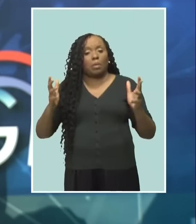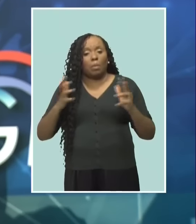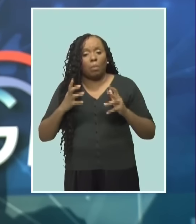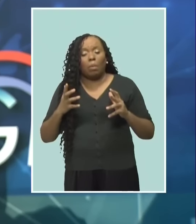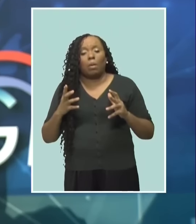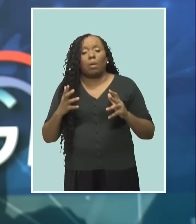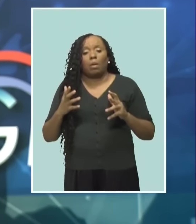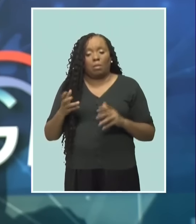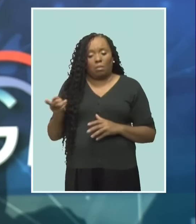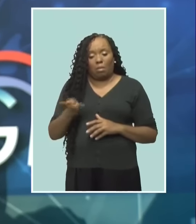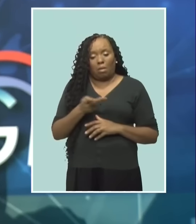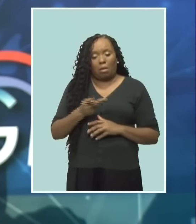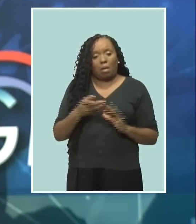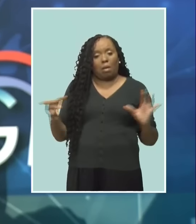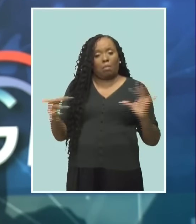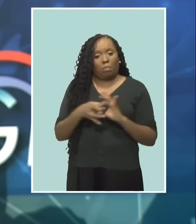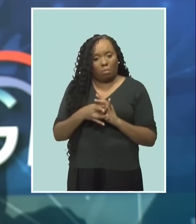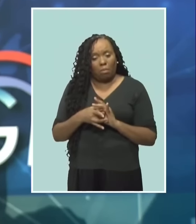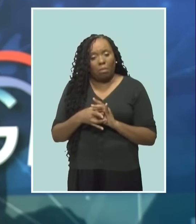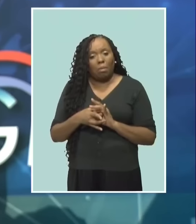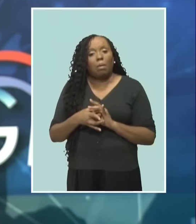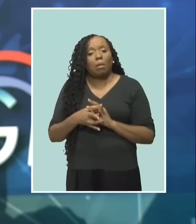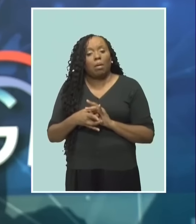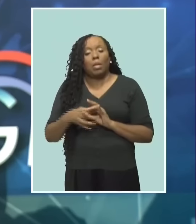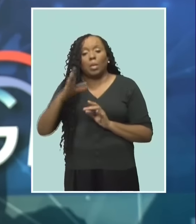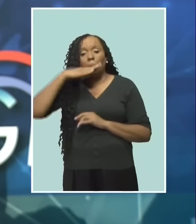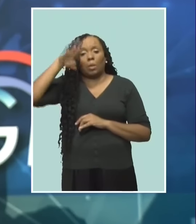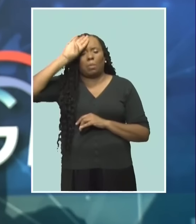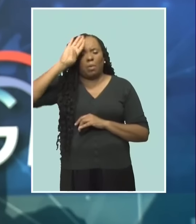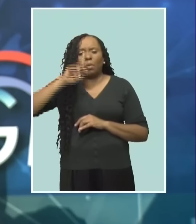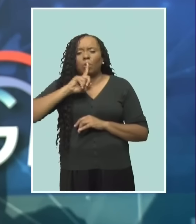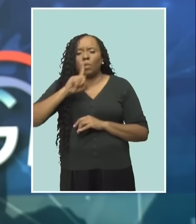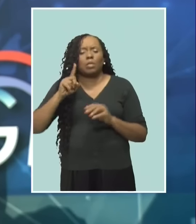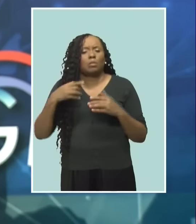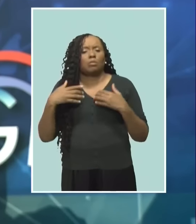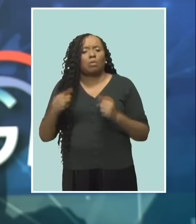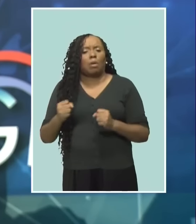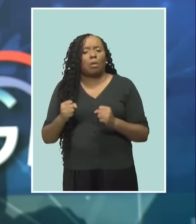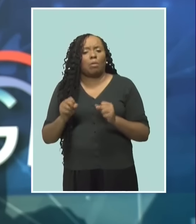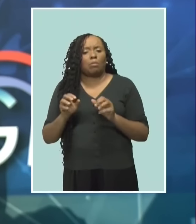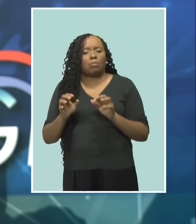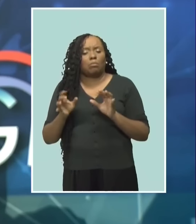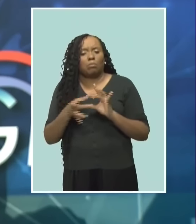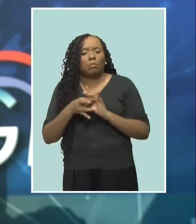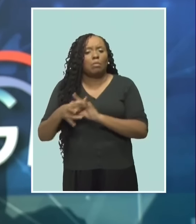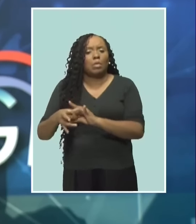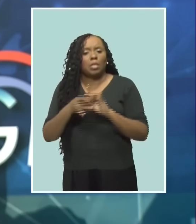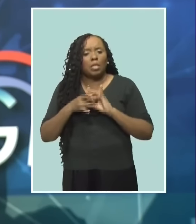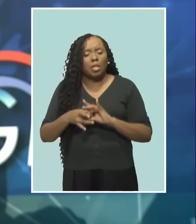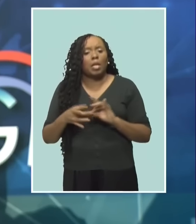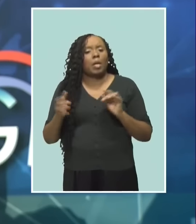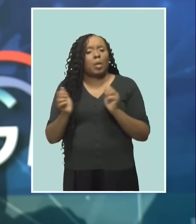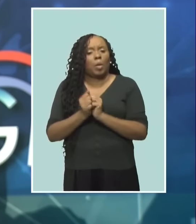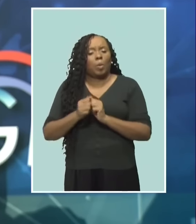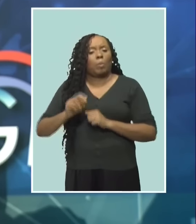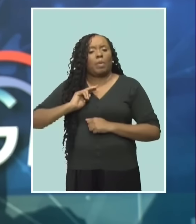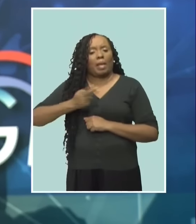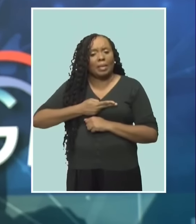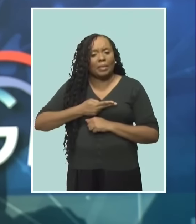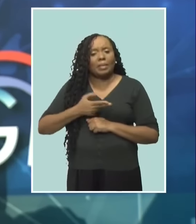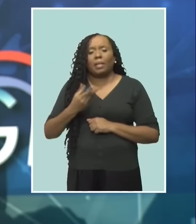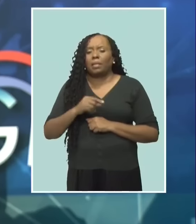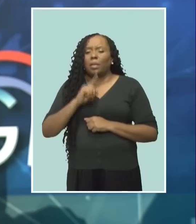an end to the embargo against Cuba. She says the island values its strong relationship with both countries, noting the step will